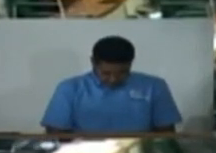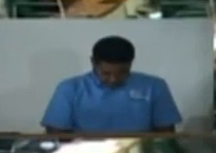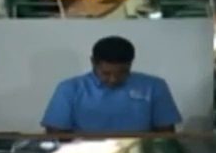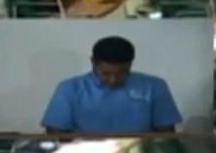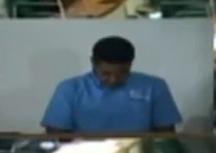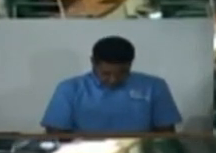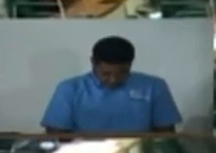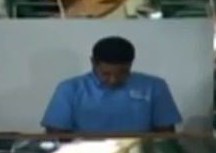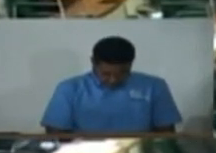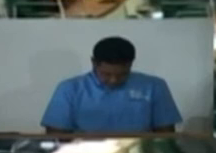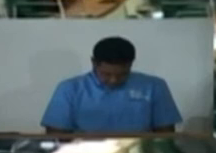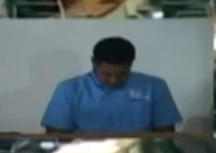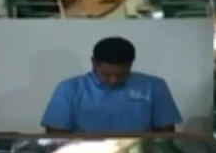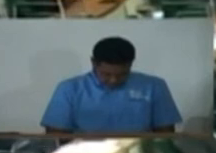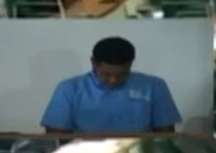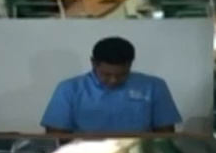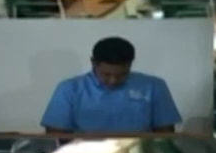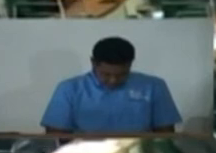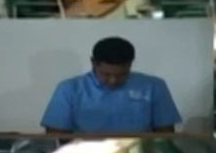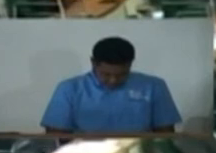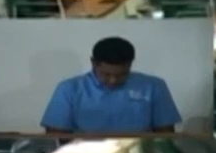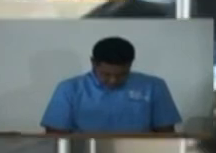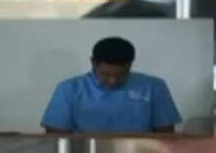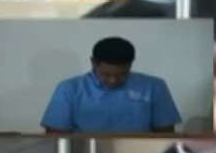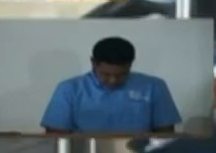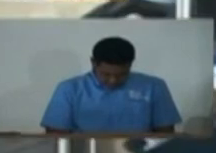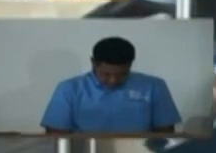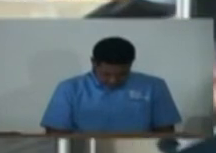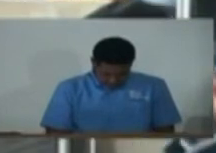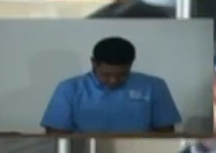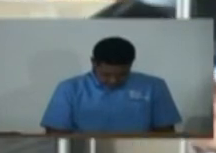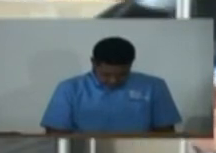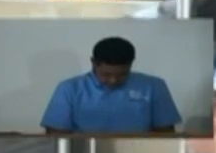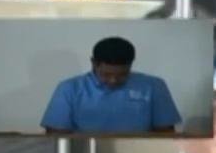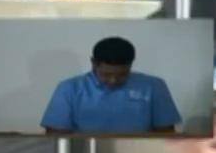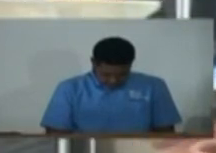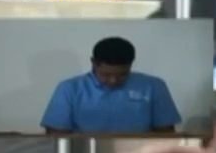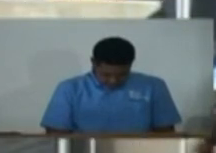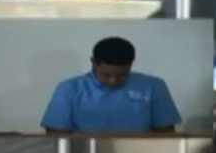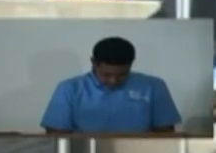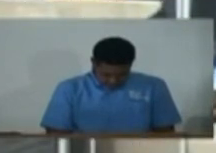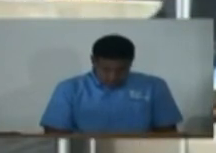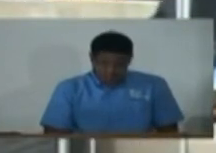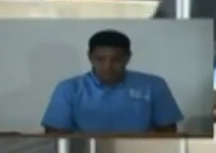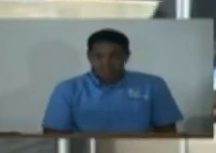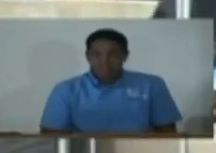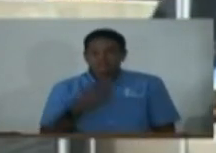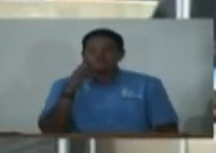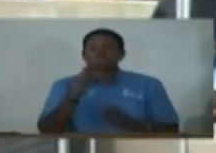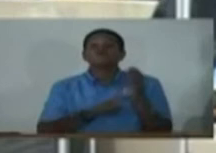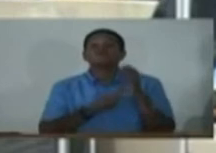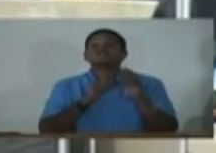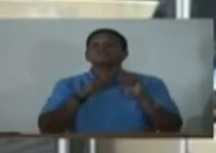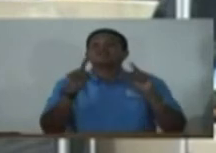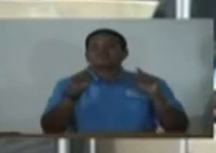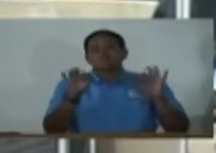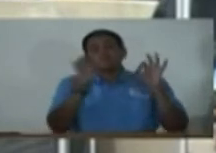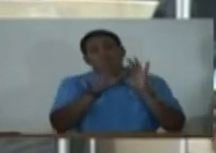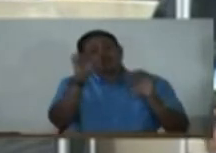because it's important. I'm not going to say who the person is, right? But the person says,